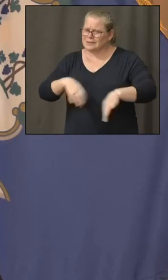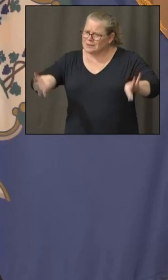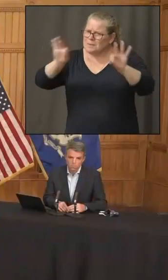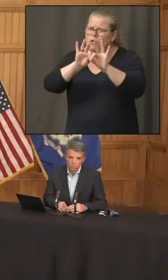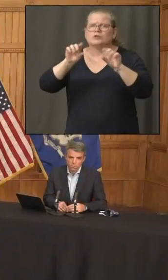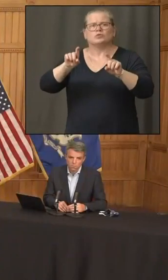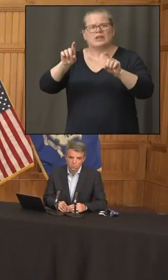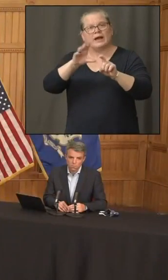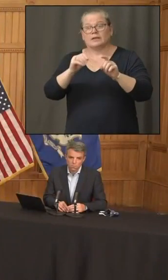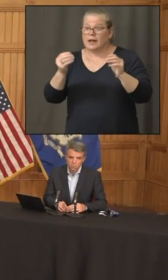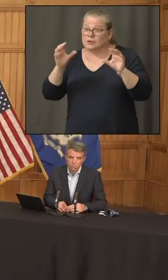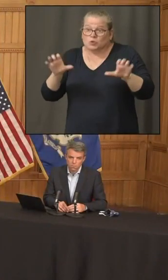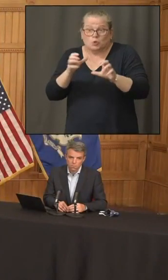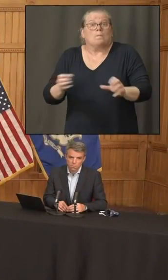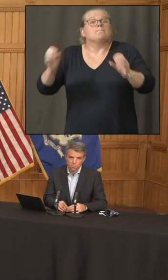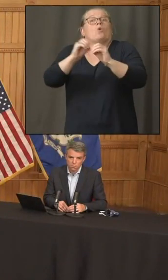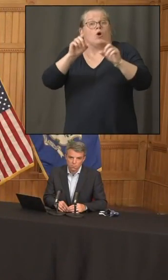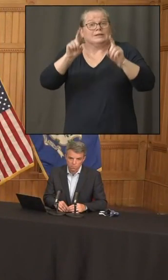Thank you.